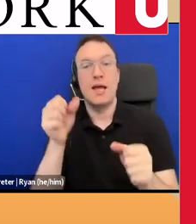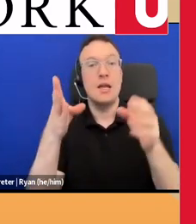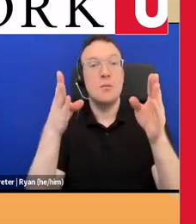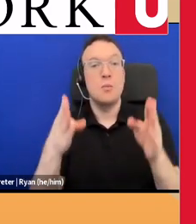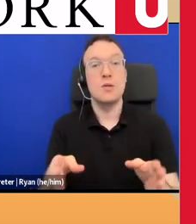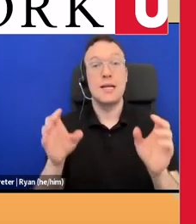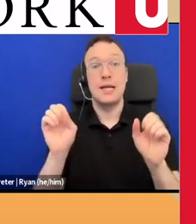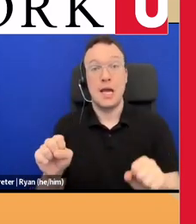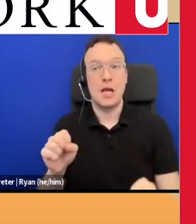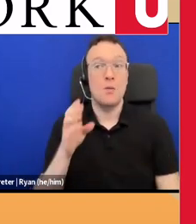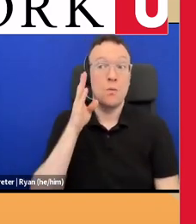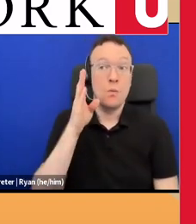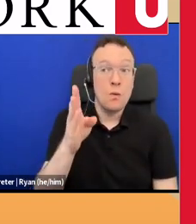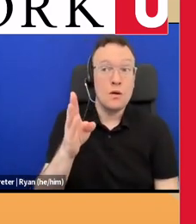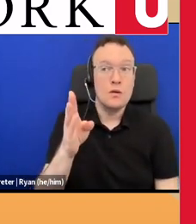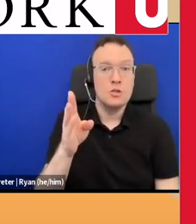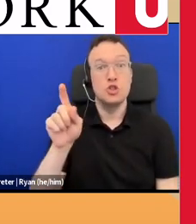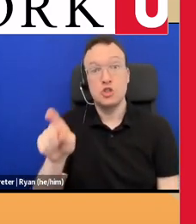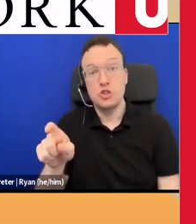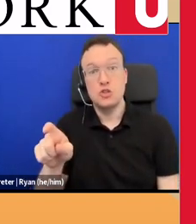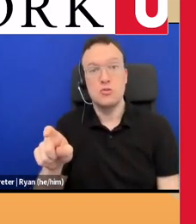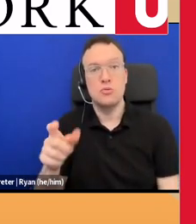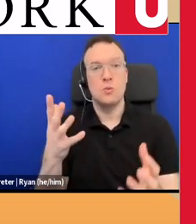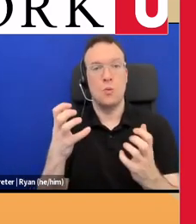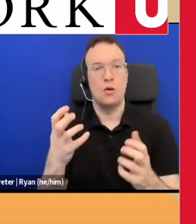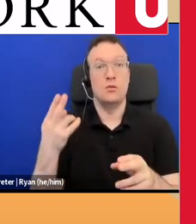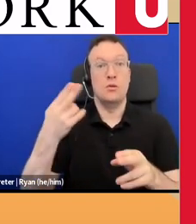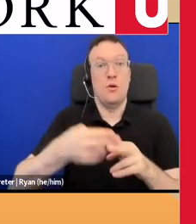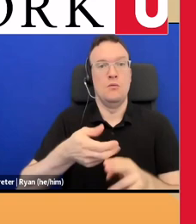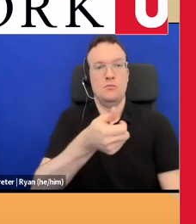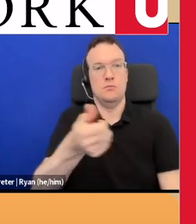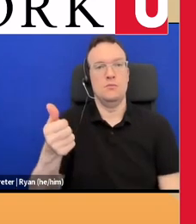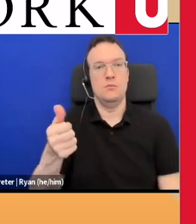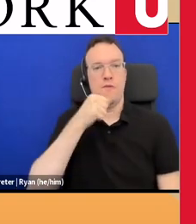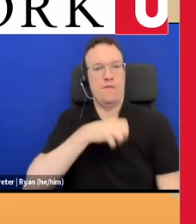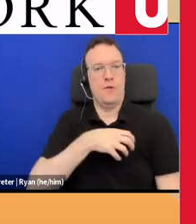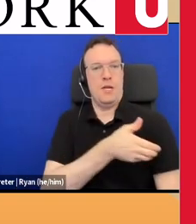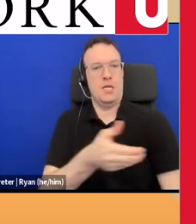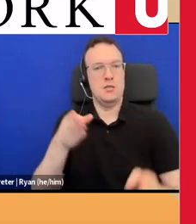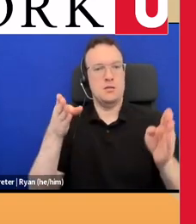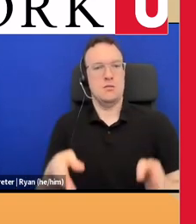or would or should ever want to call themselves a feminist.